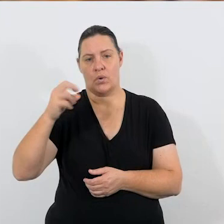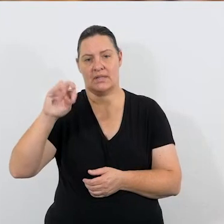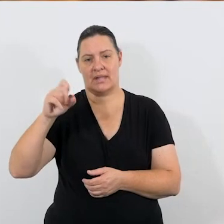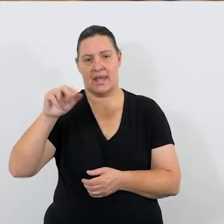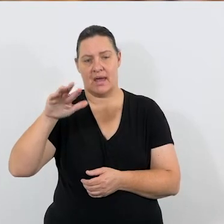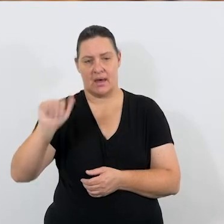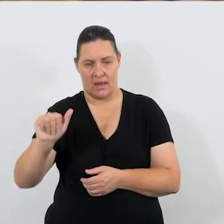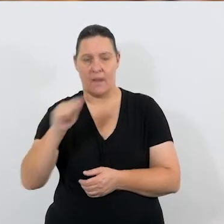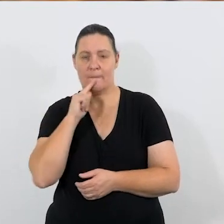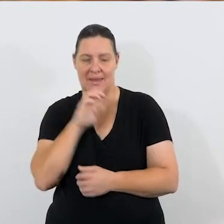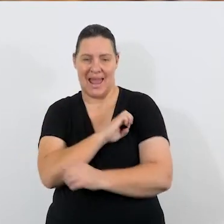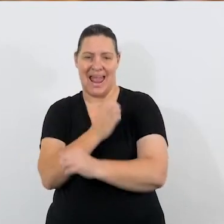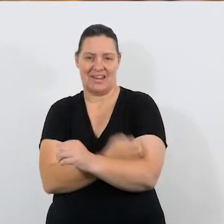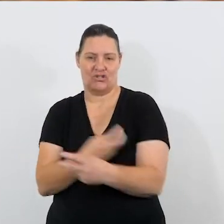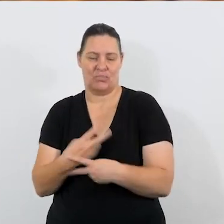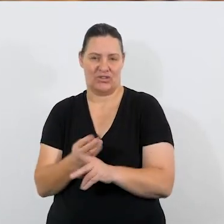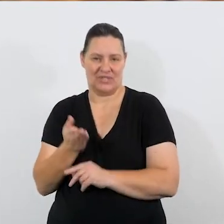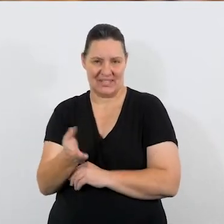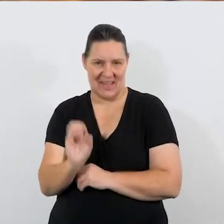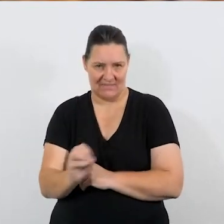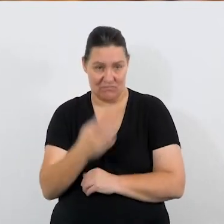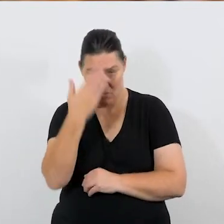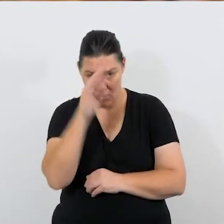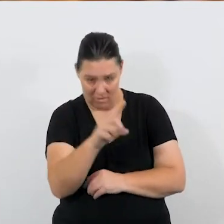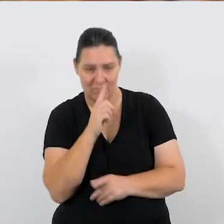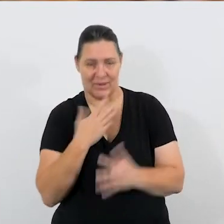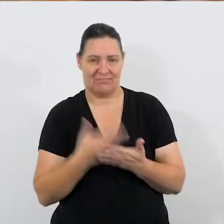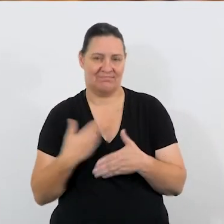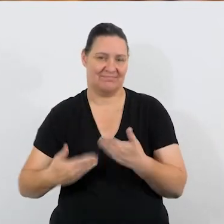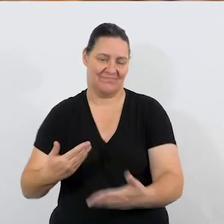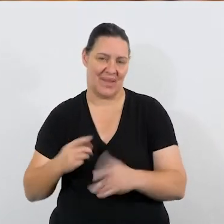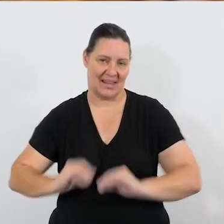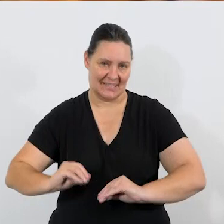production in the cell. So if you remember that, then you are good to go for this lesson.